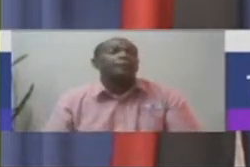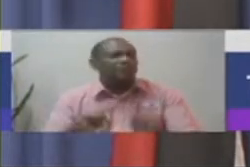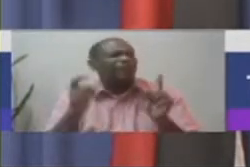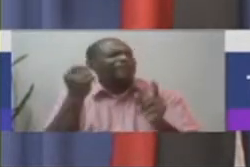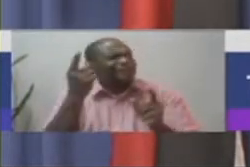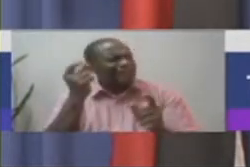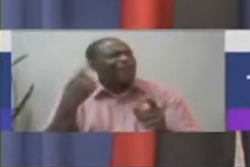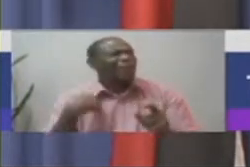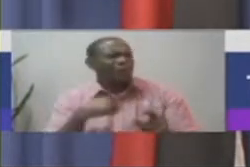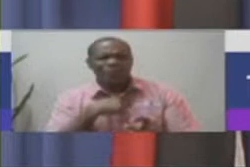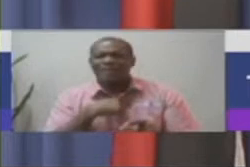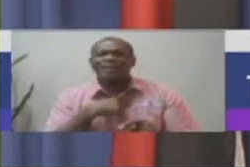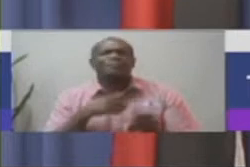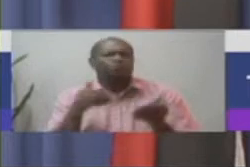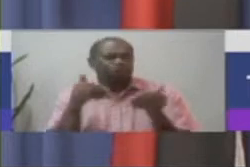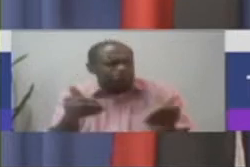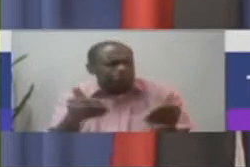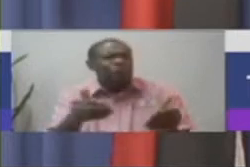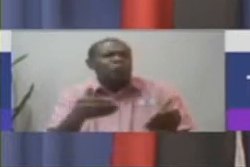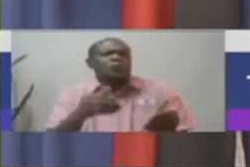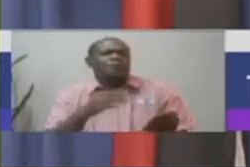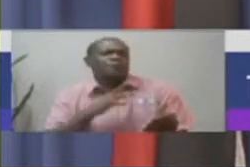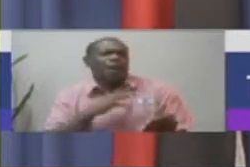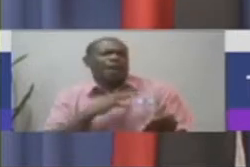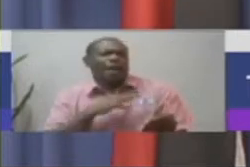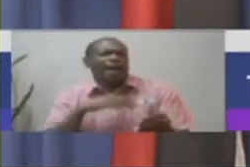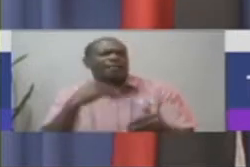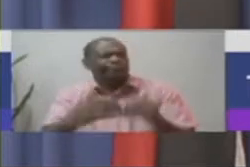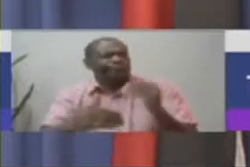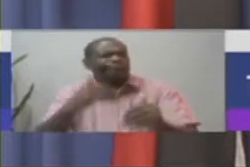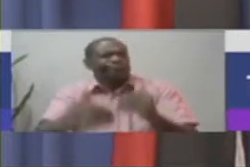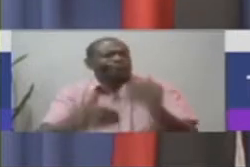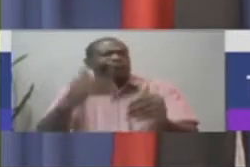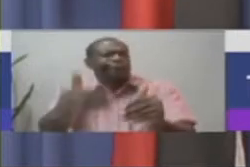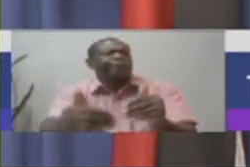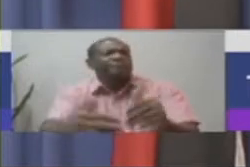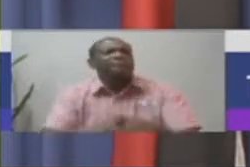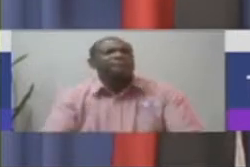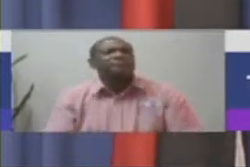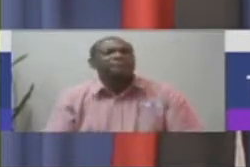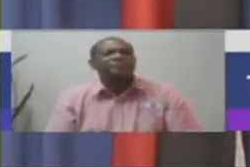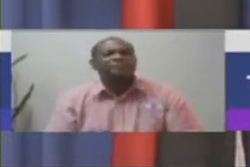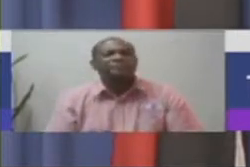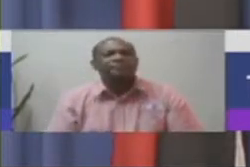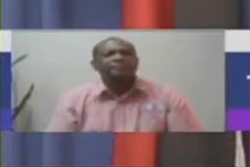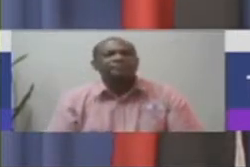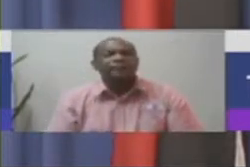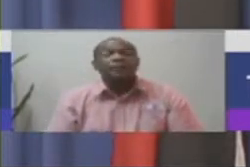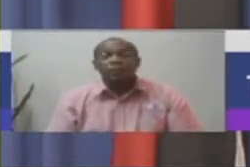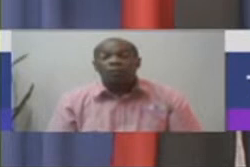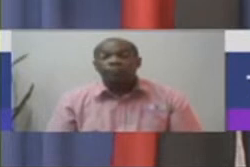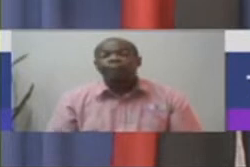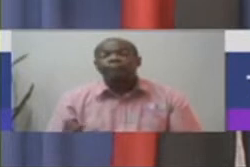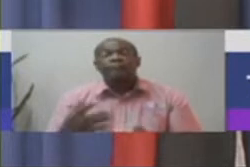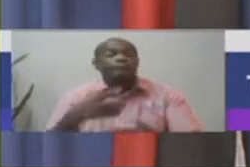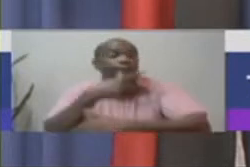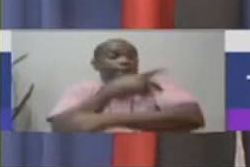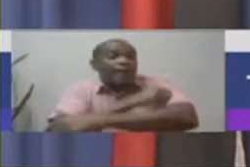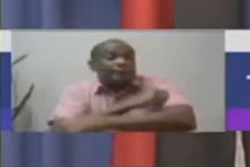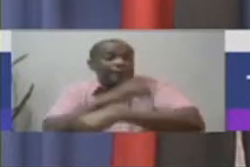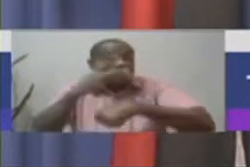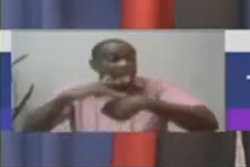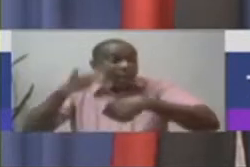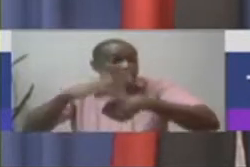our anticipation is quite high. So with respect to vaccine availability, in the month of